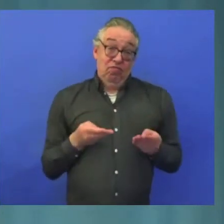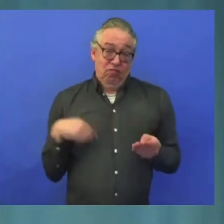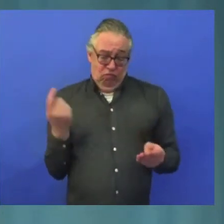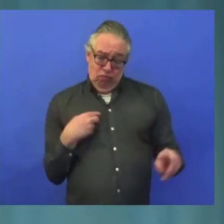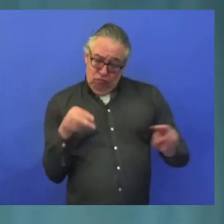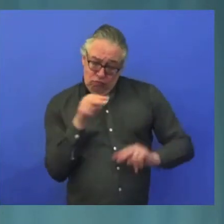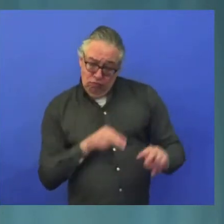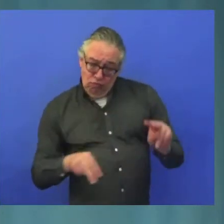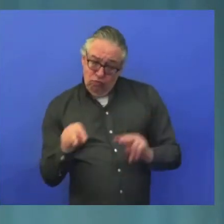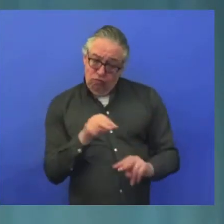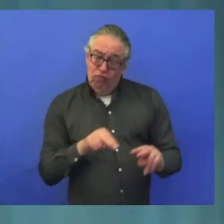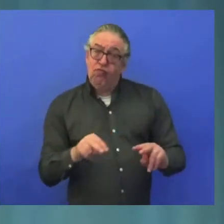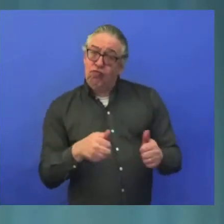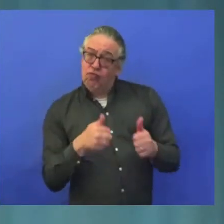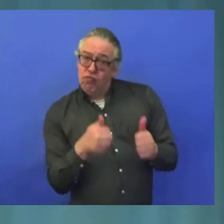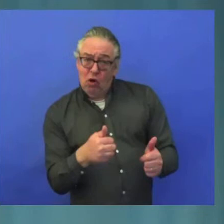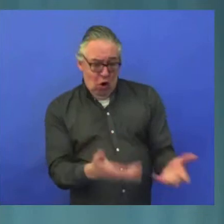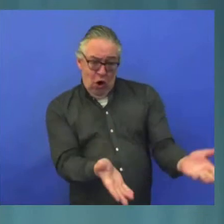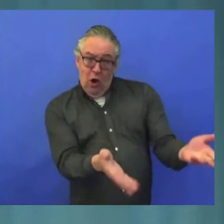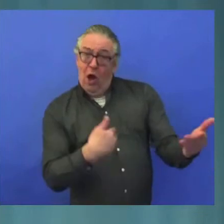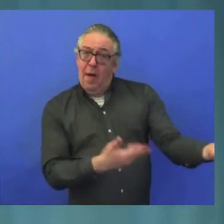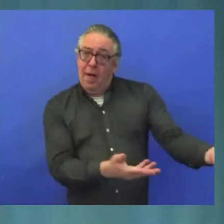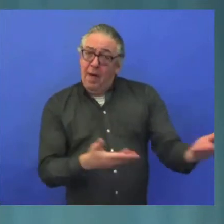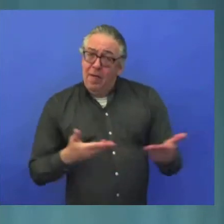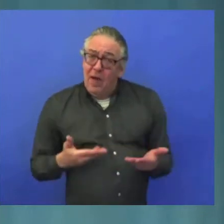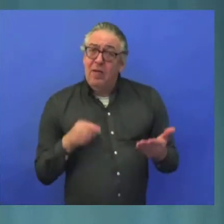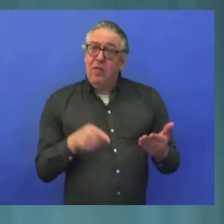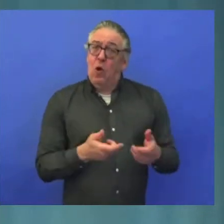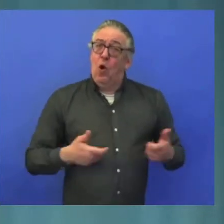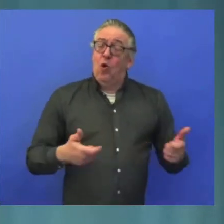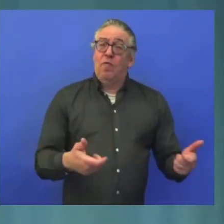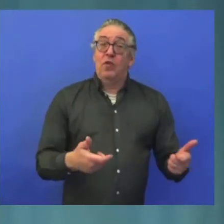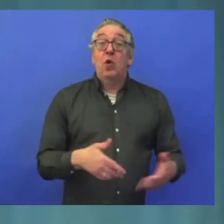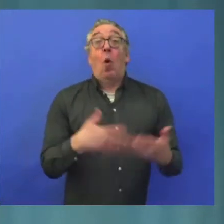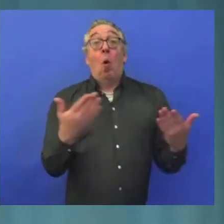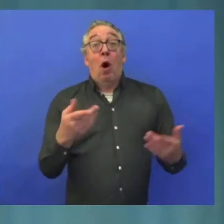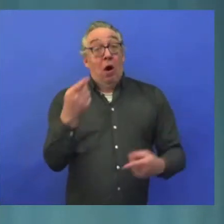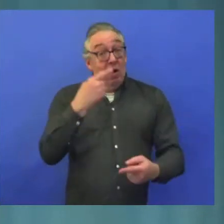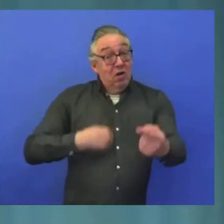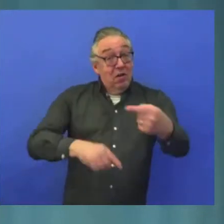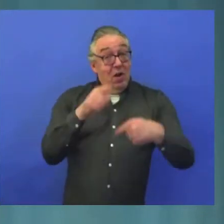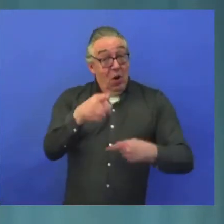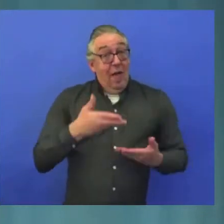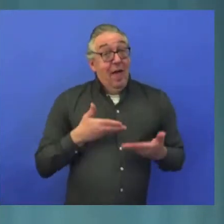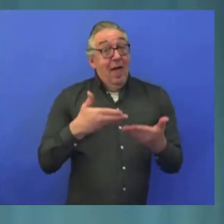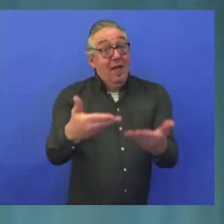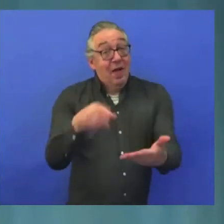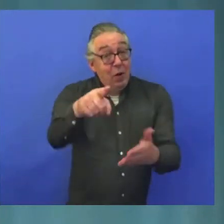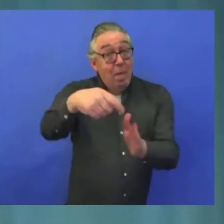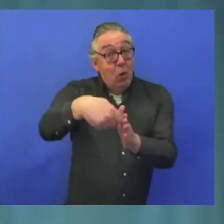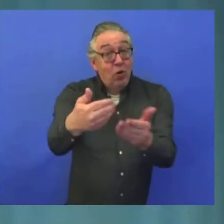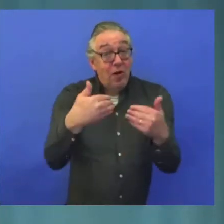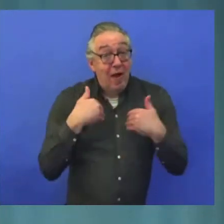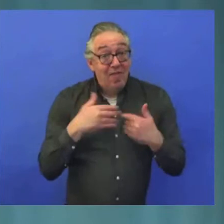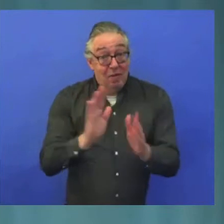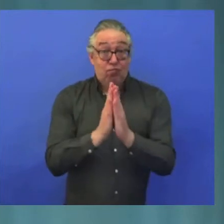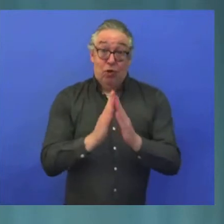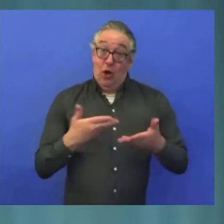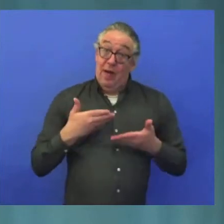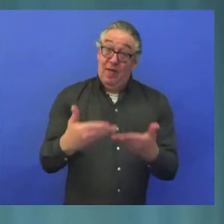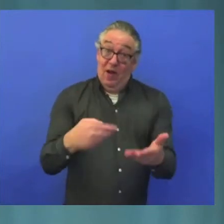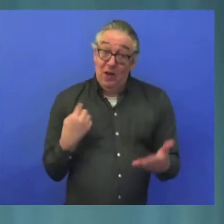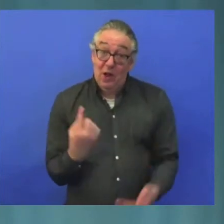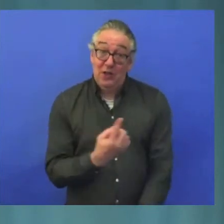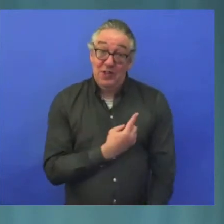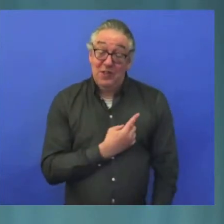our conference, and please invite us to yours so that we can share the experience that we